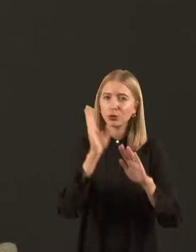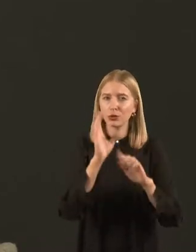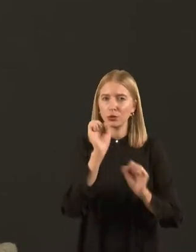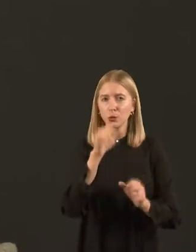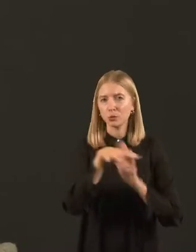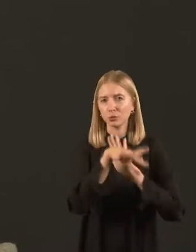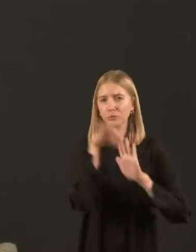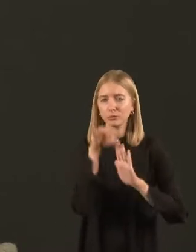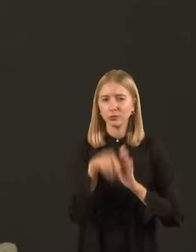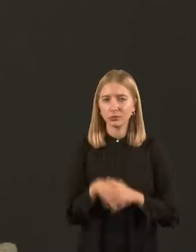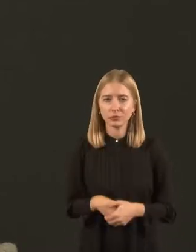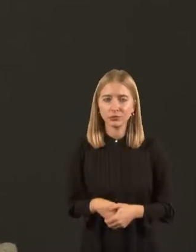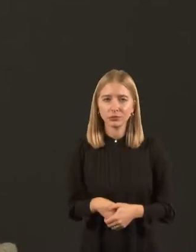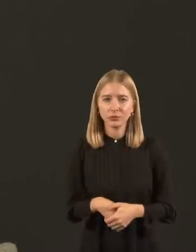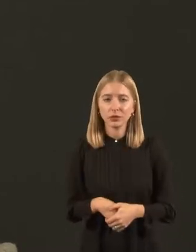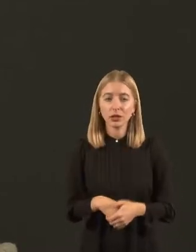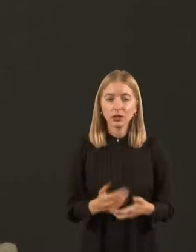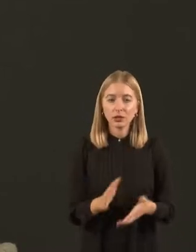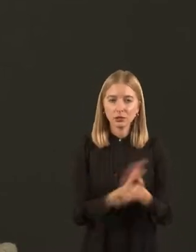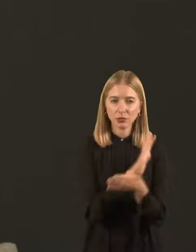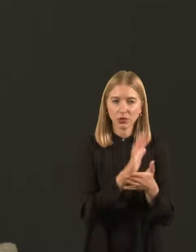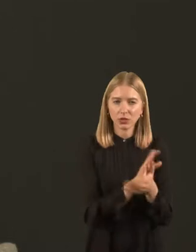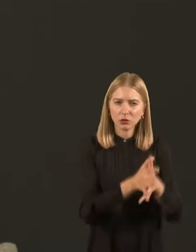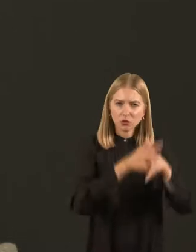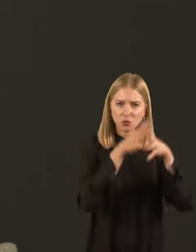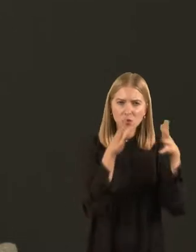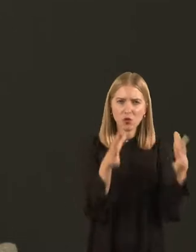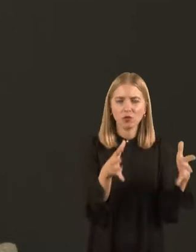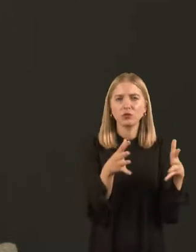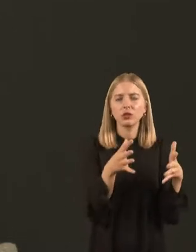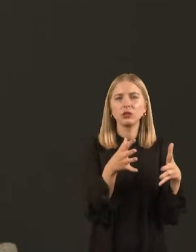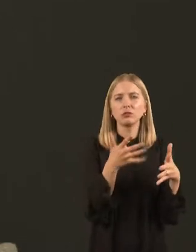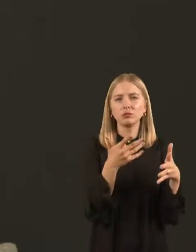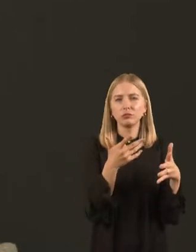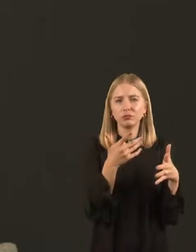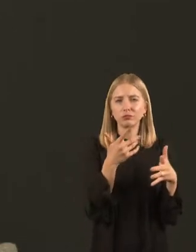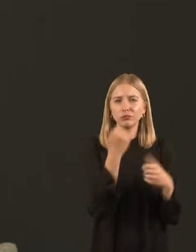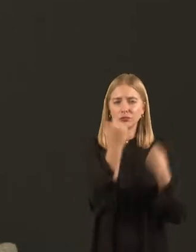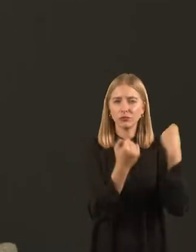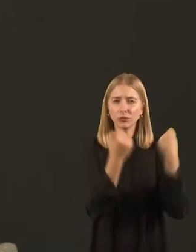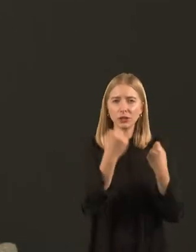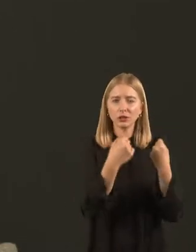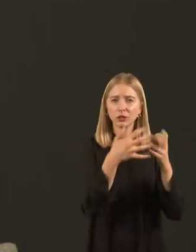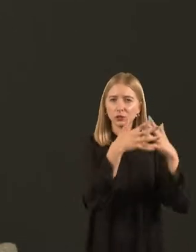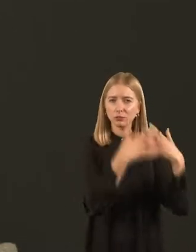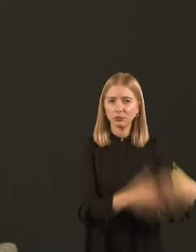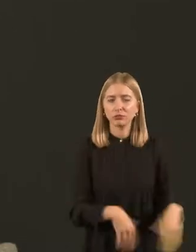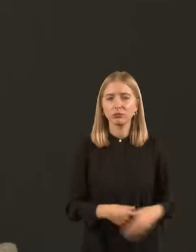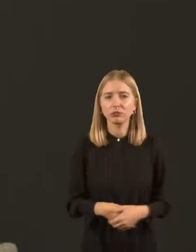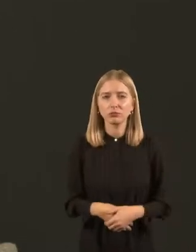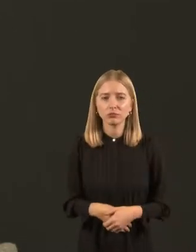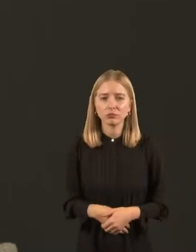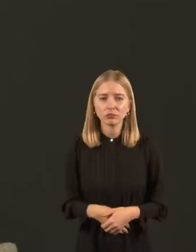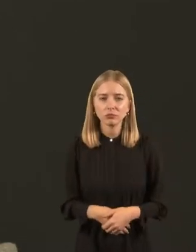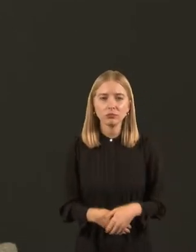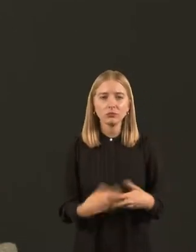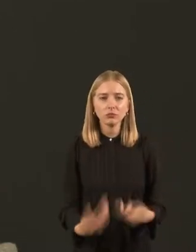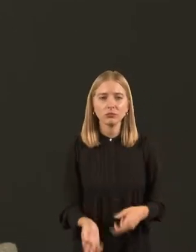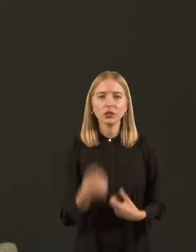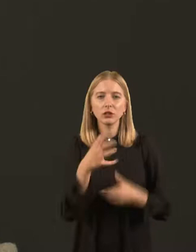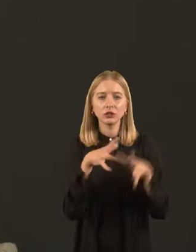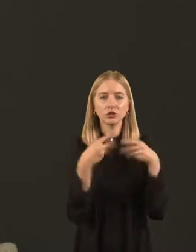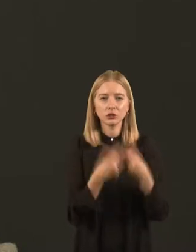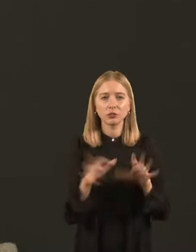every 4 or 5 years. Therefore, we need to provide incentives to choose a better and